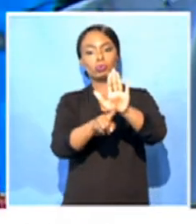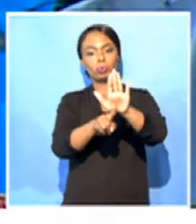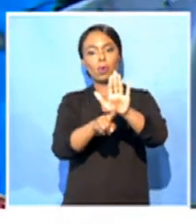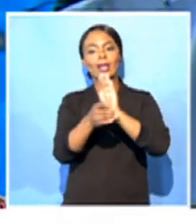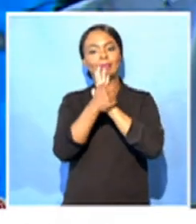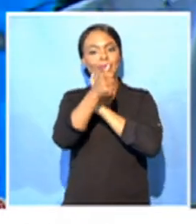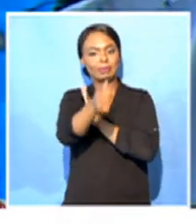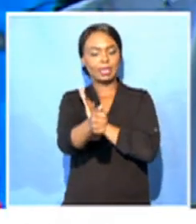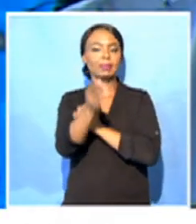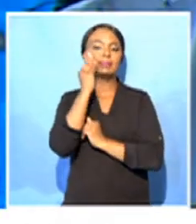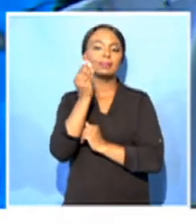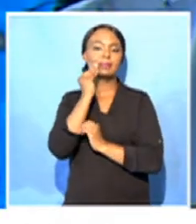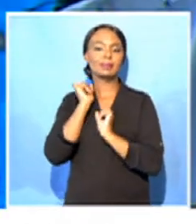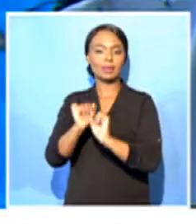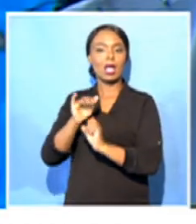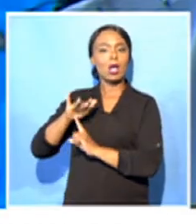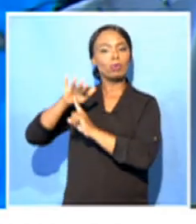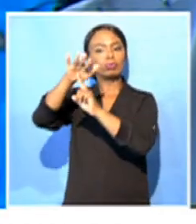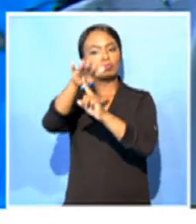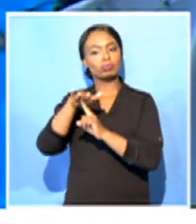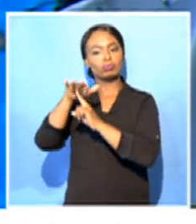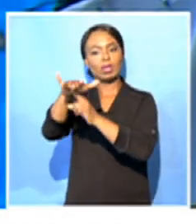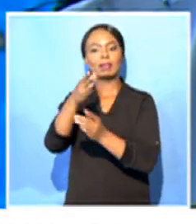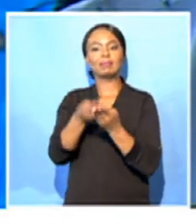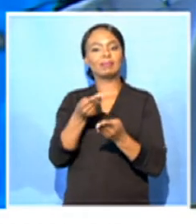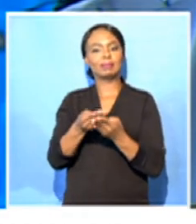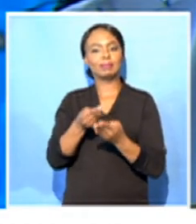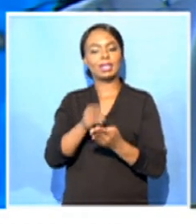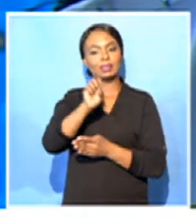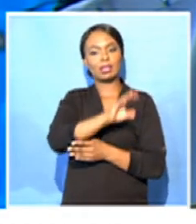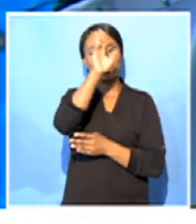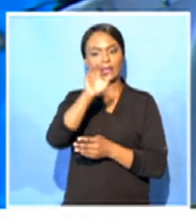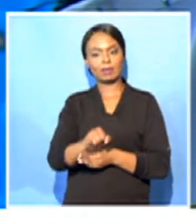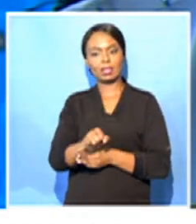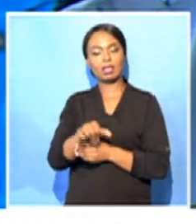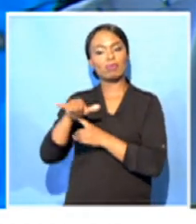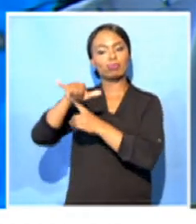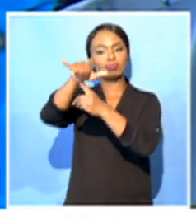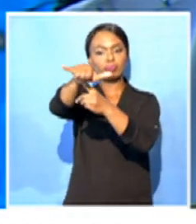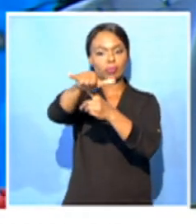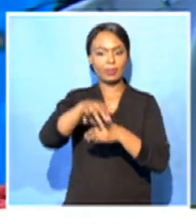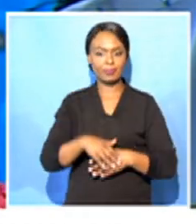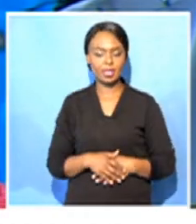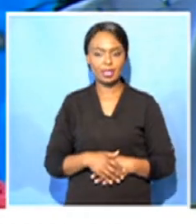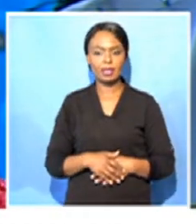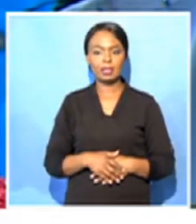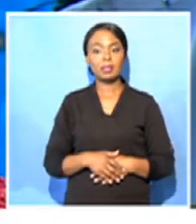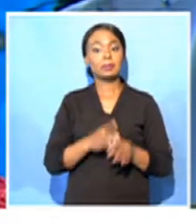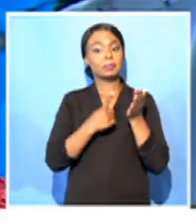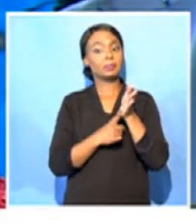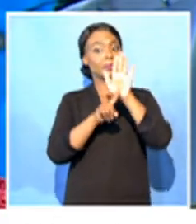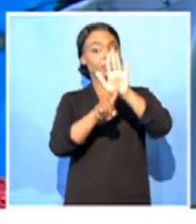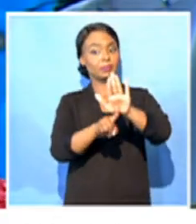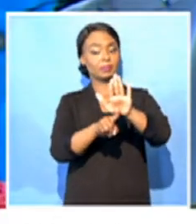the skill of the air combat capability of the South African Air Force. The upcoming